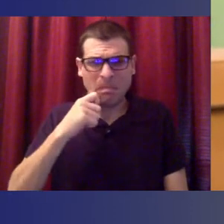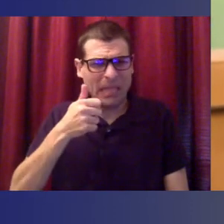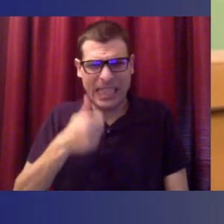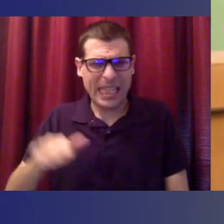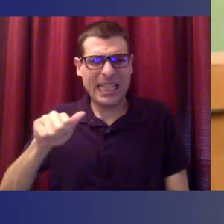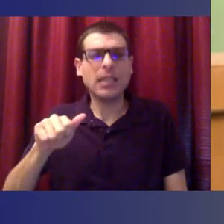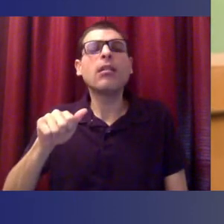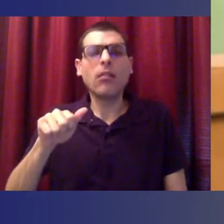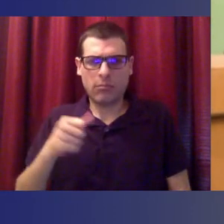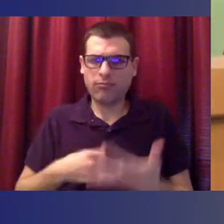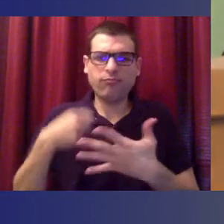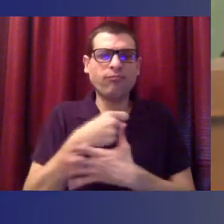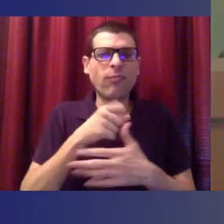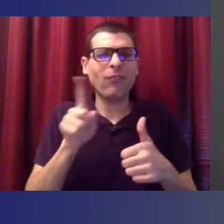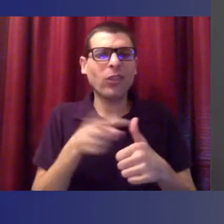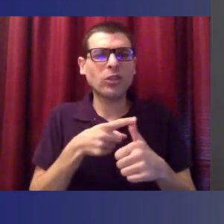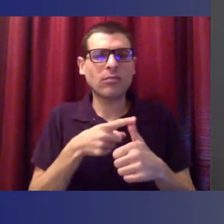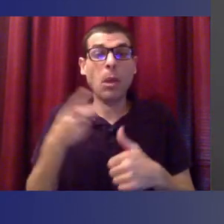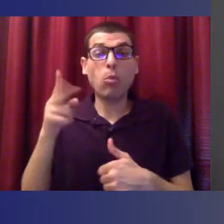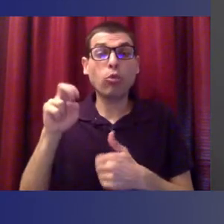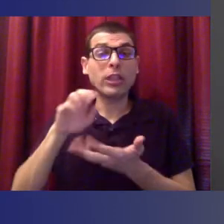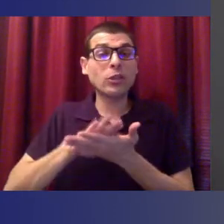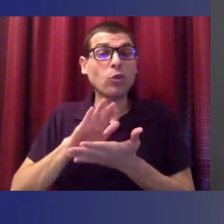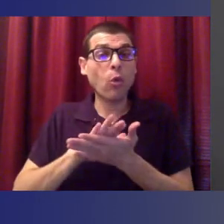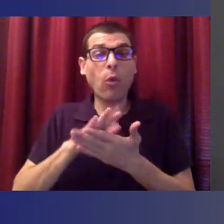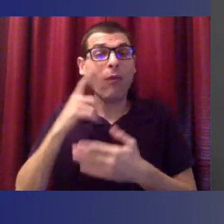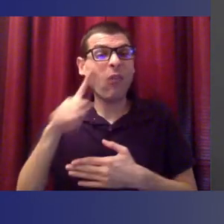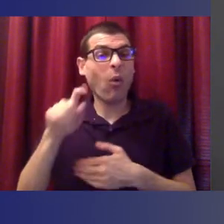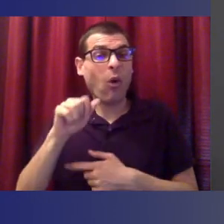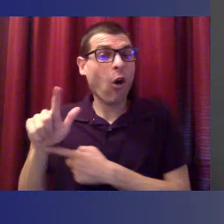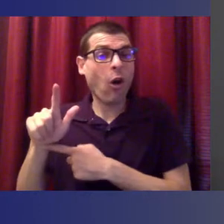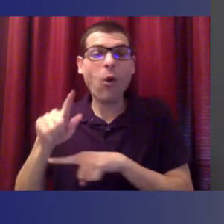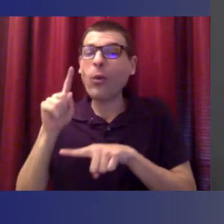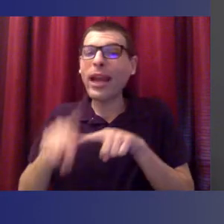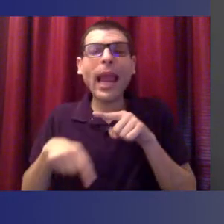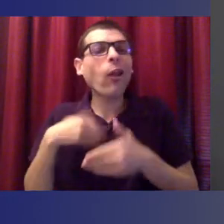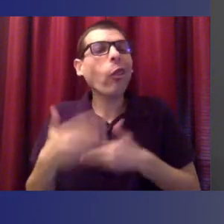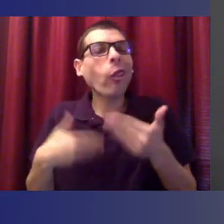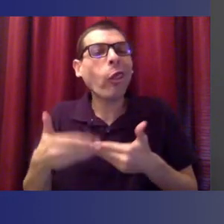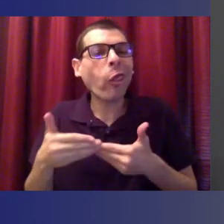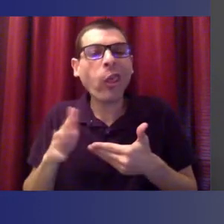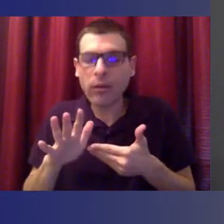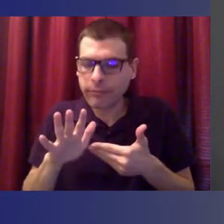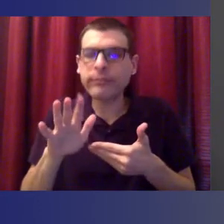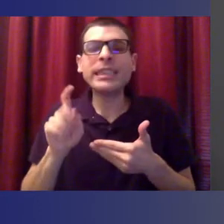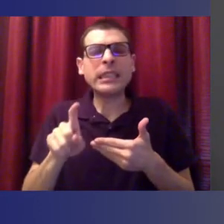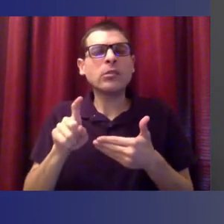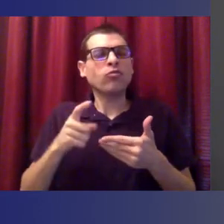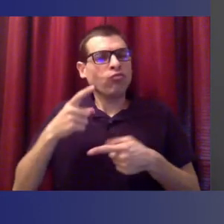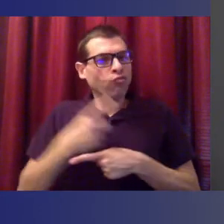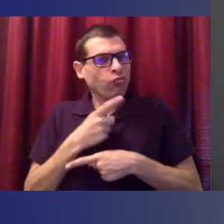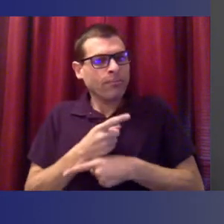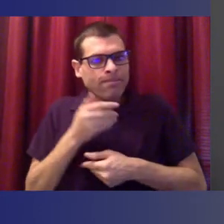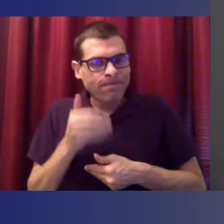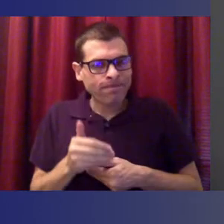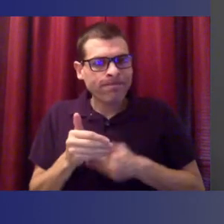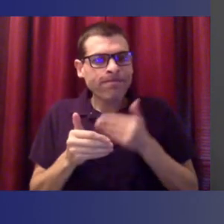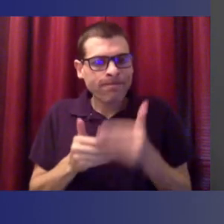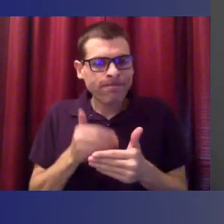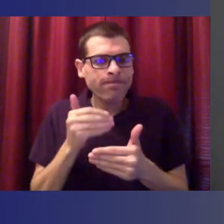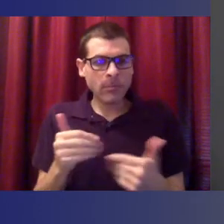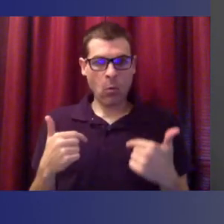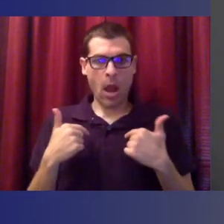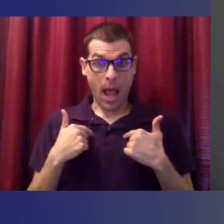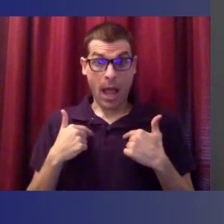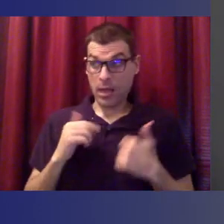All must be implemented properly, which is why over the next year, I'll continue to work hard in partnership with this board to